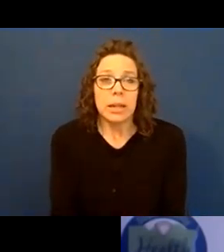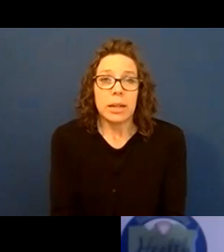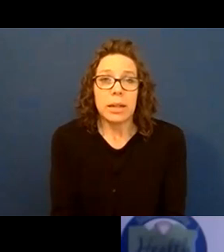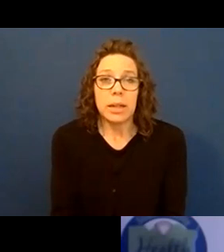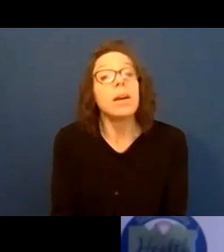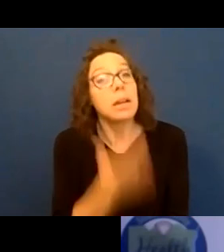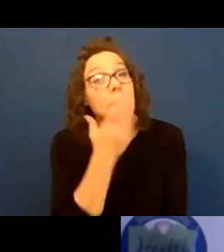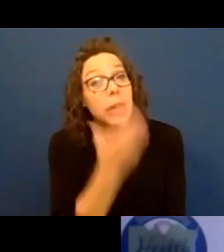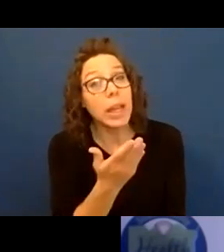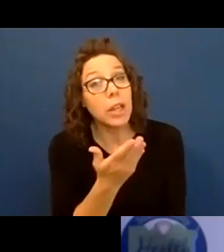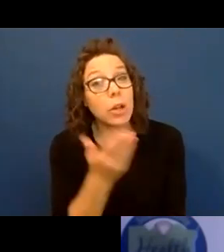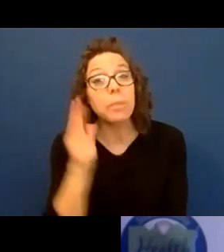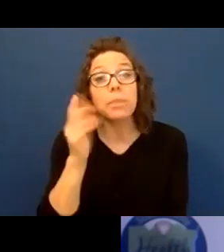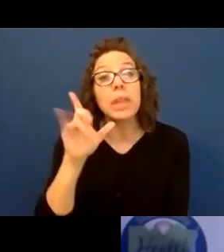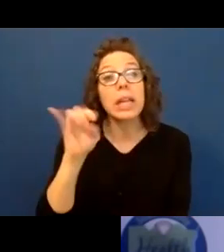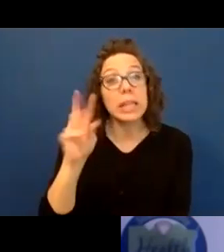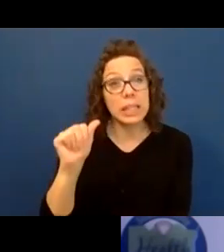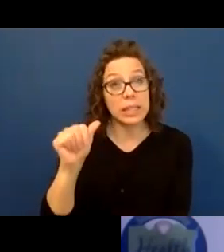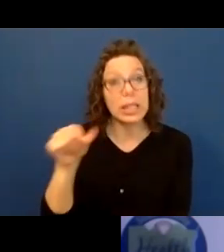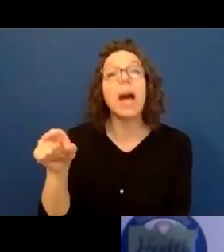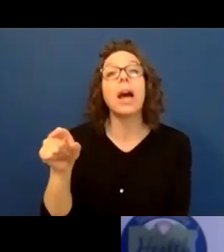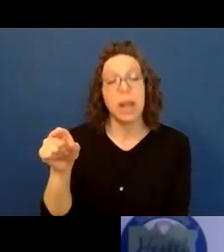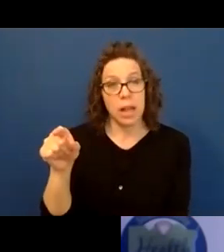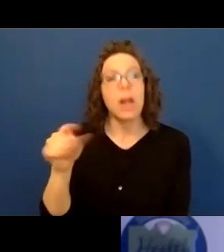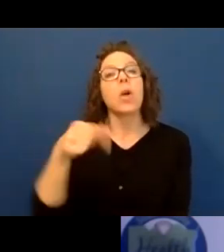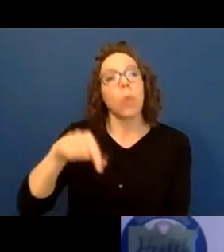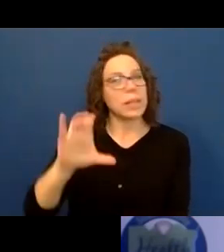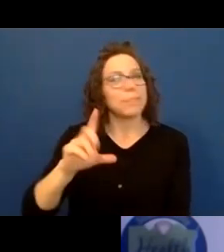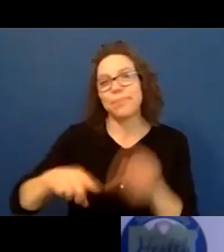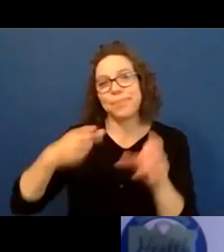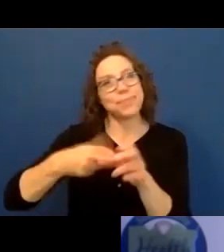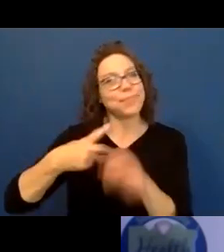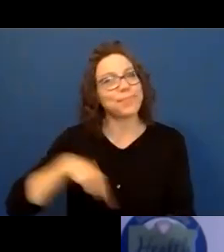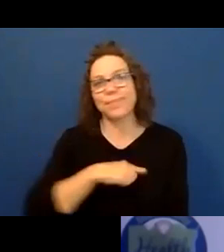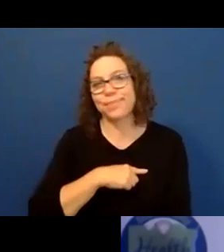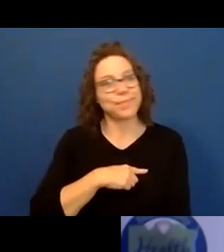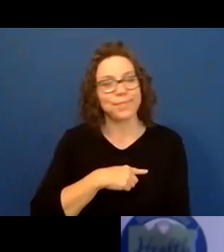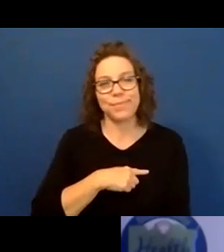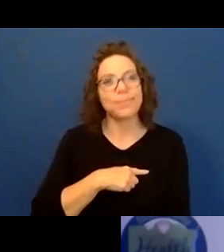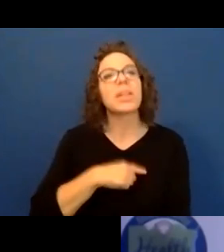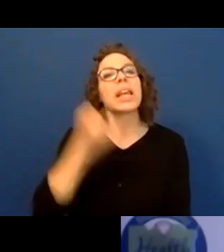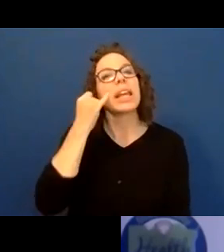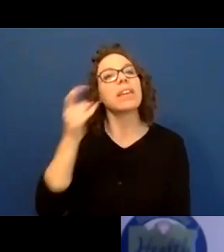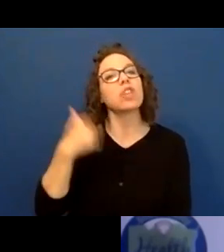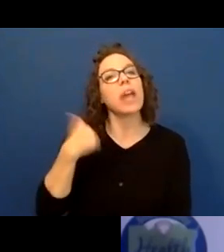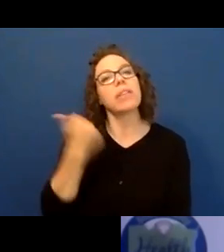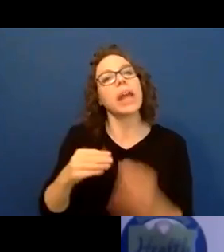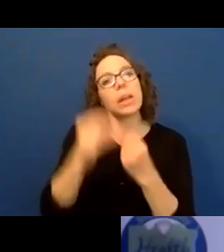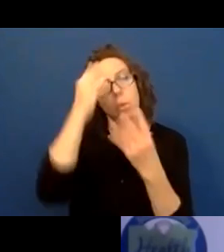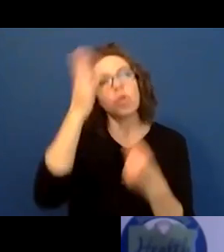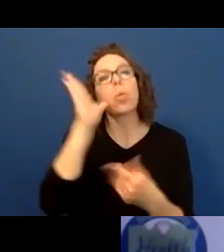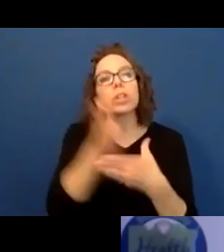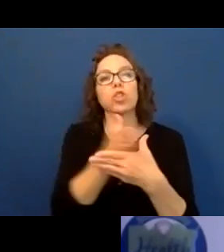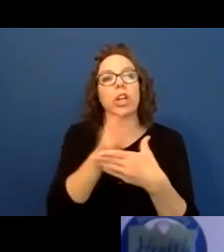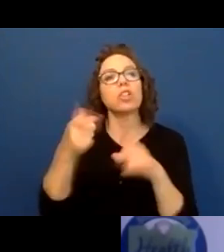Well, thank you. It looks like Lisa Killinger with the Muslim community of the Quad Cities wasn't able to join us. So if she provides us some additional information, we will make sure to share